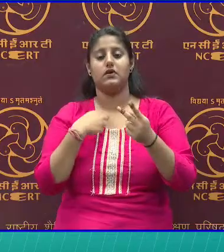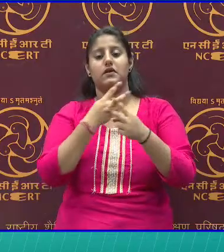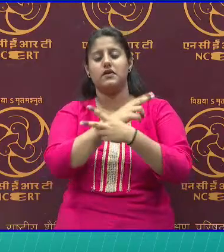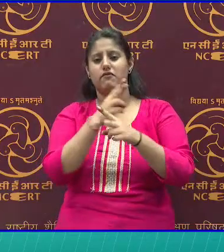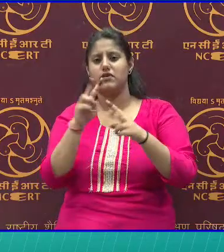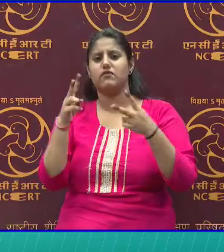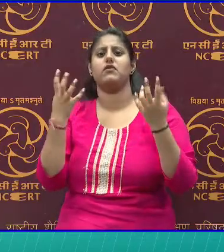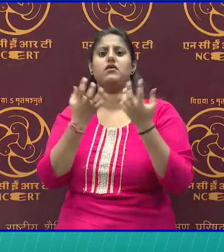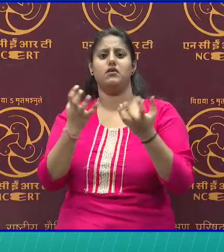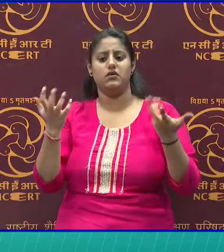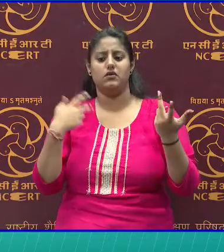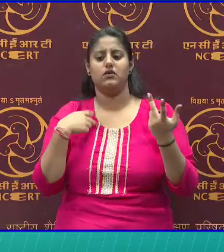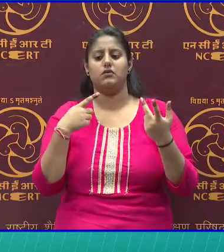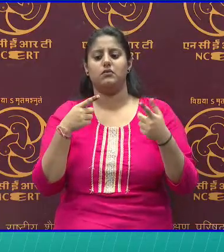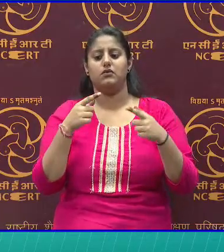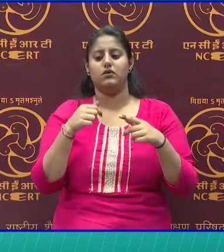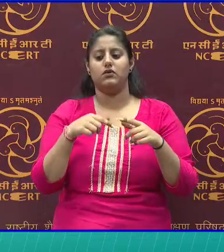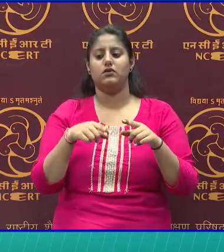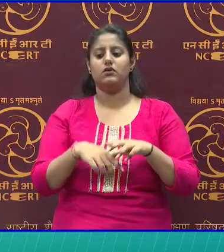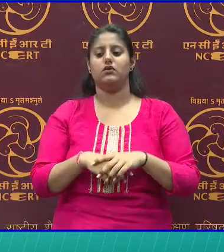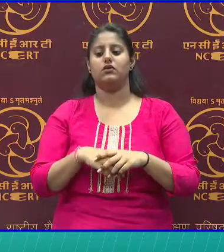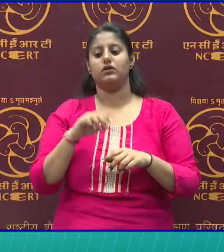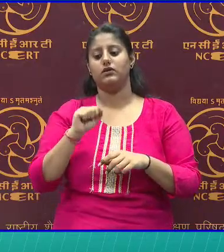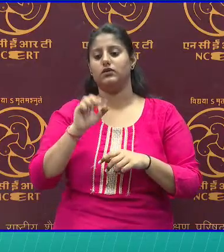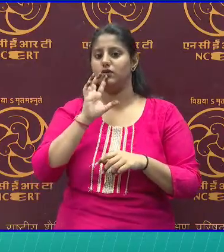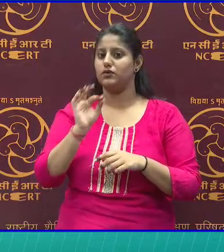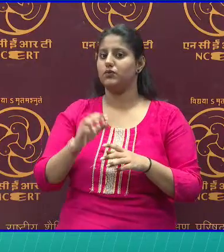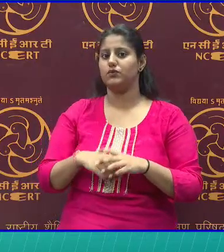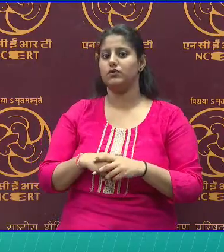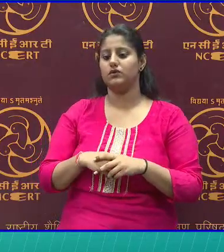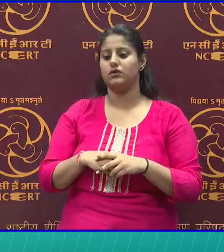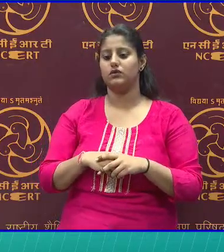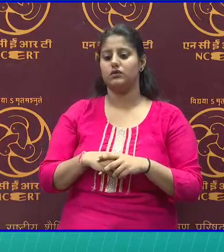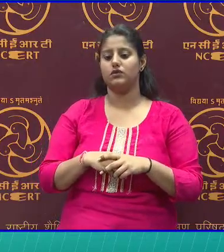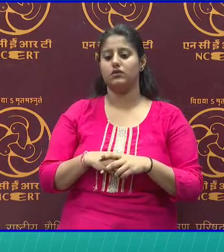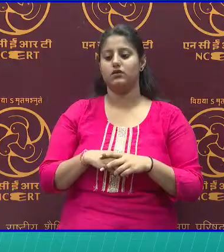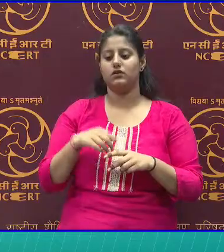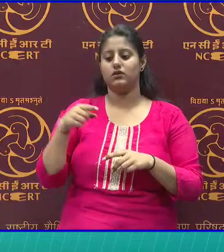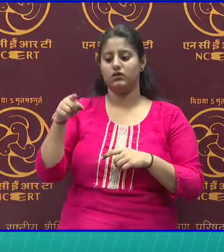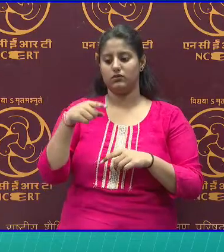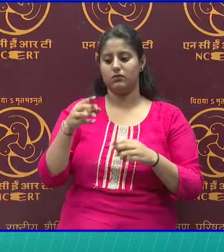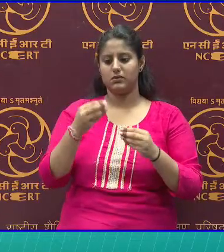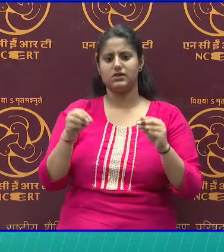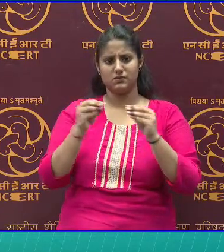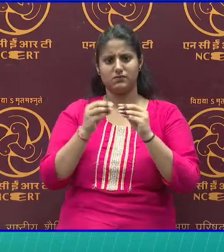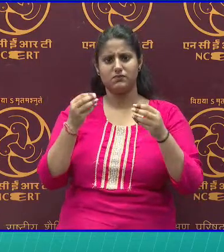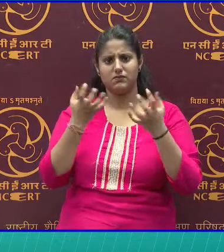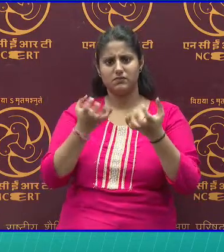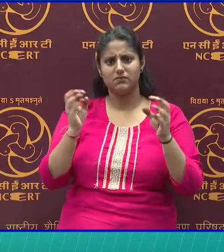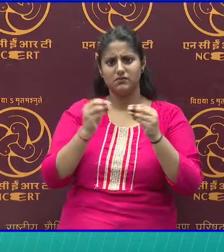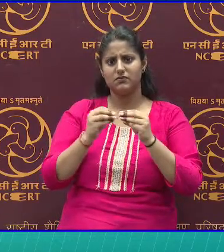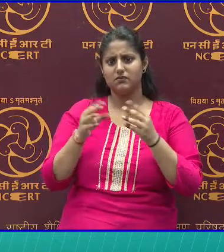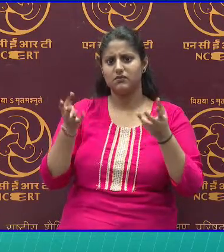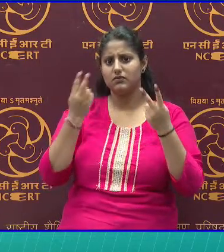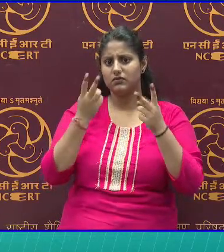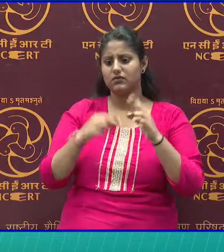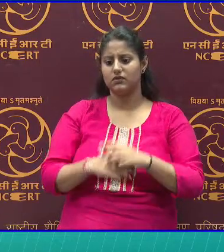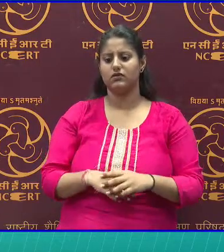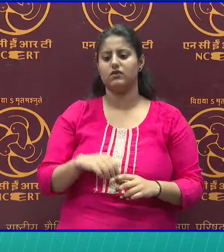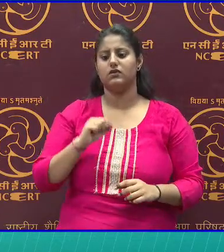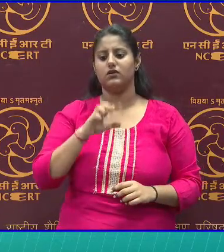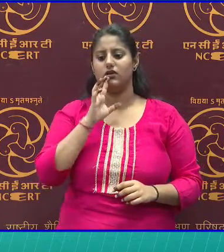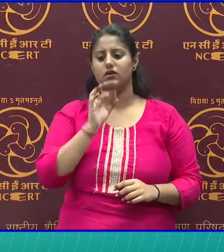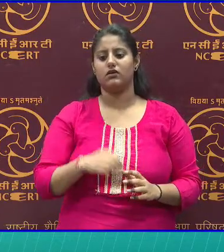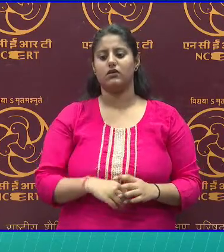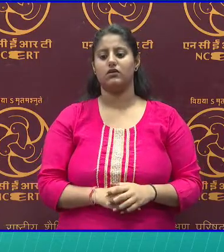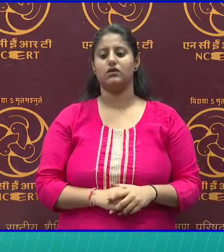of indigenous knowledge has been portrayed. Right. You also have some more things over here, and which are yeah, exactly.